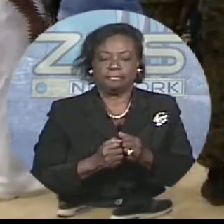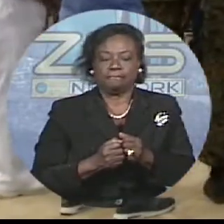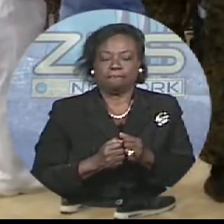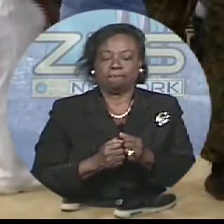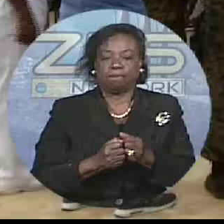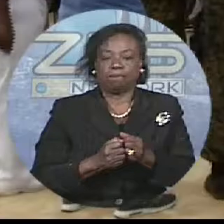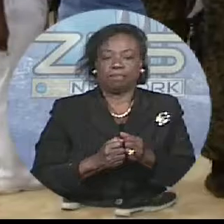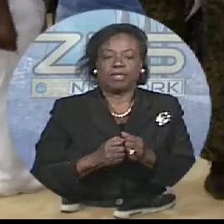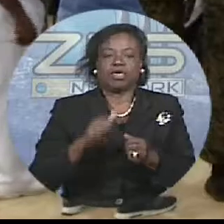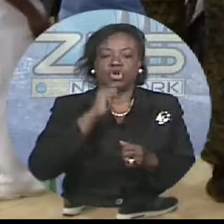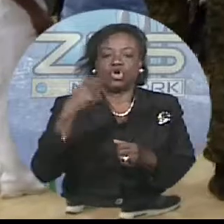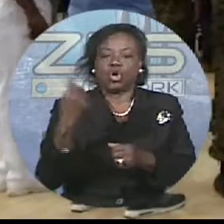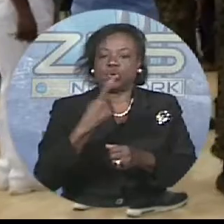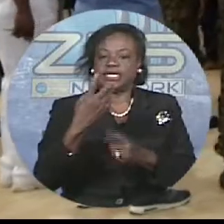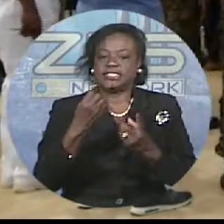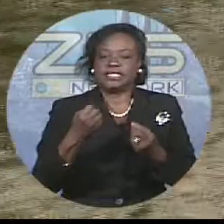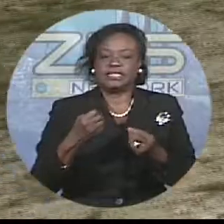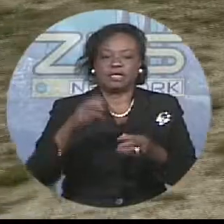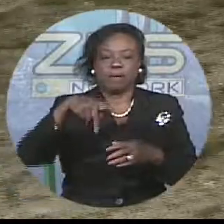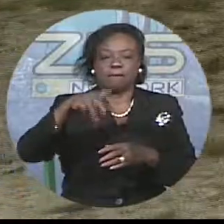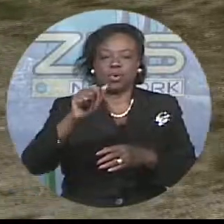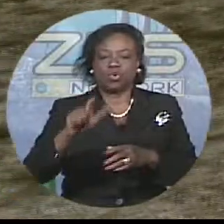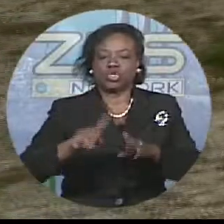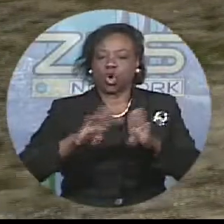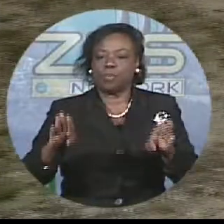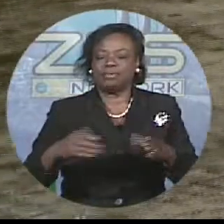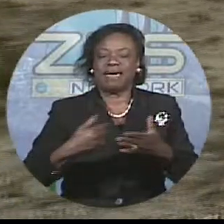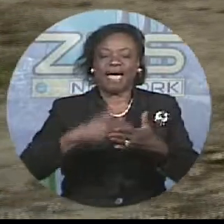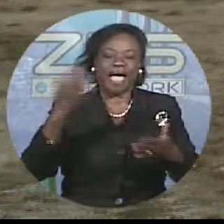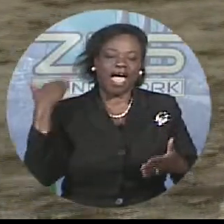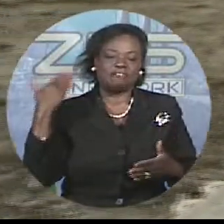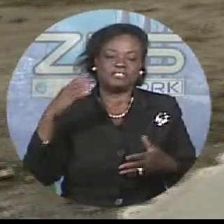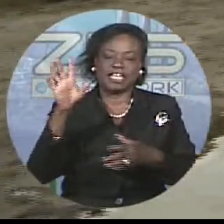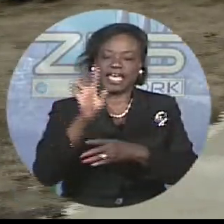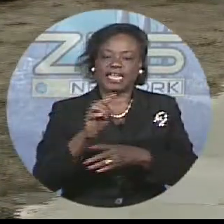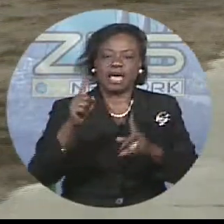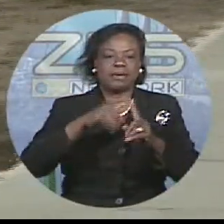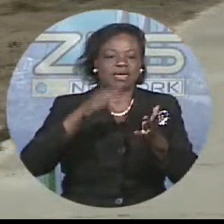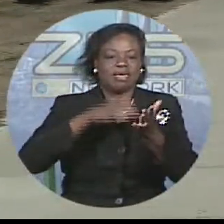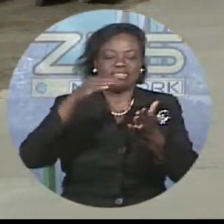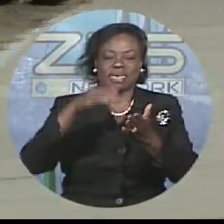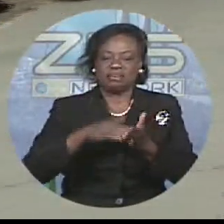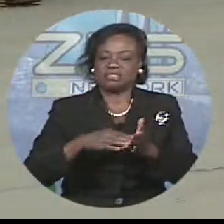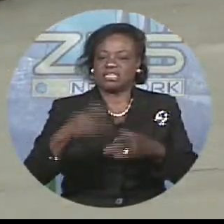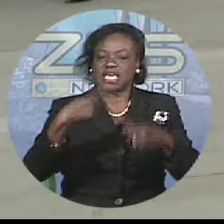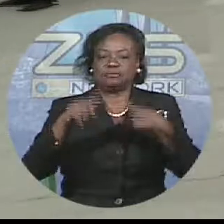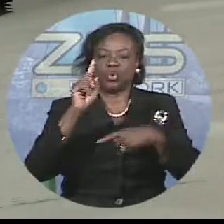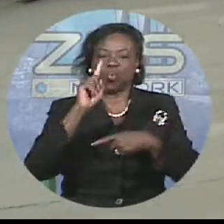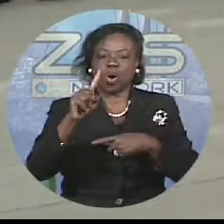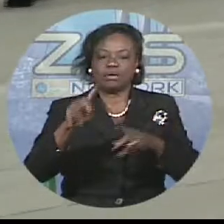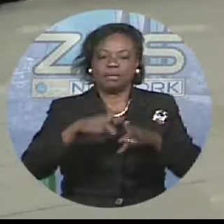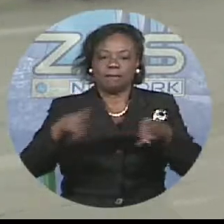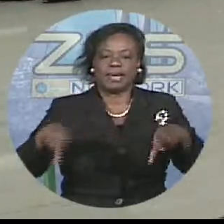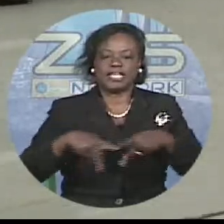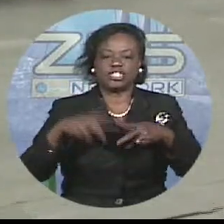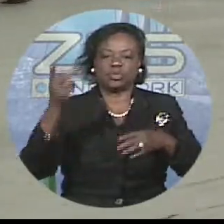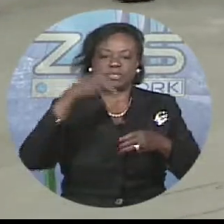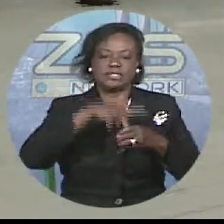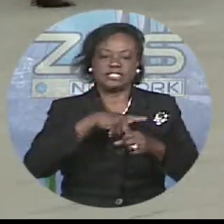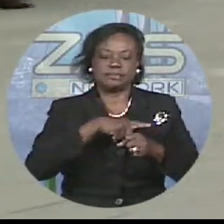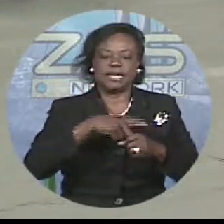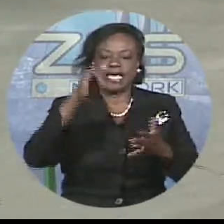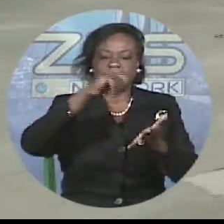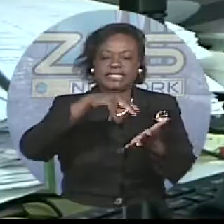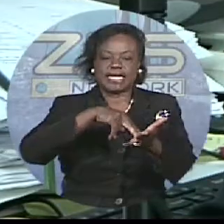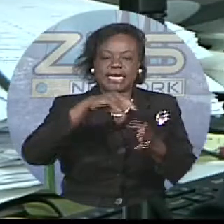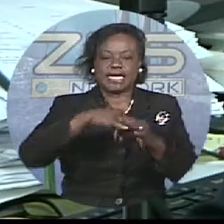3rd. Not only did the polls open after the 8 o'clock hour, but thousands flocked to one location to participate, standing in line